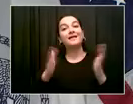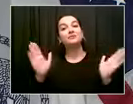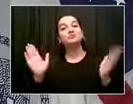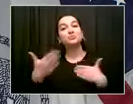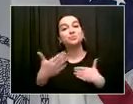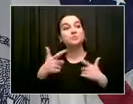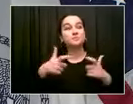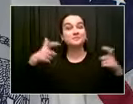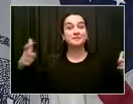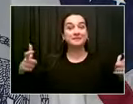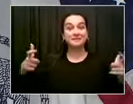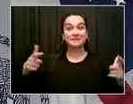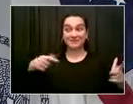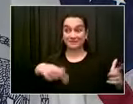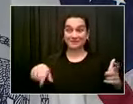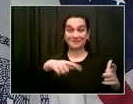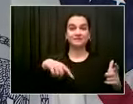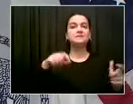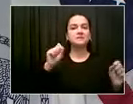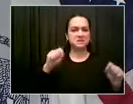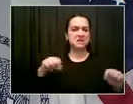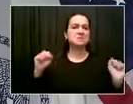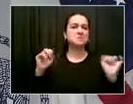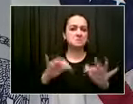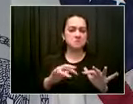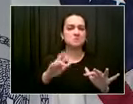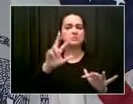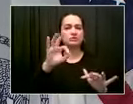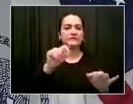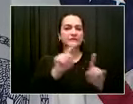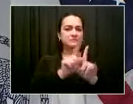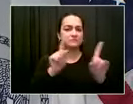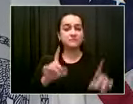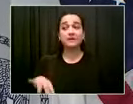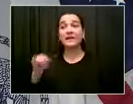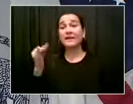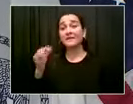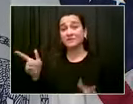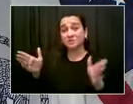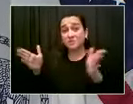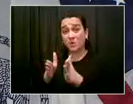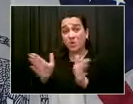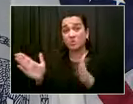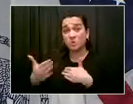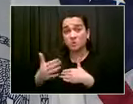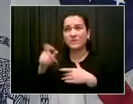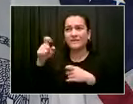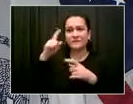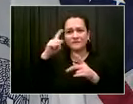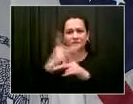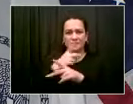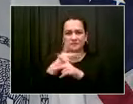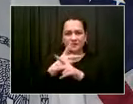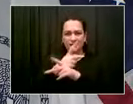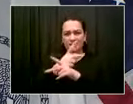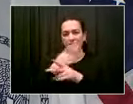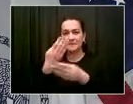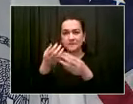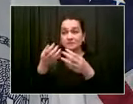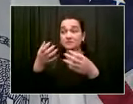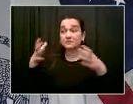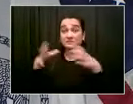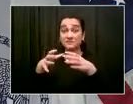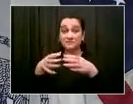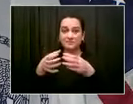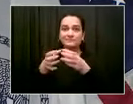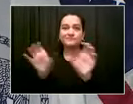that adjustment. If we had to use space that was normally used for other things to make it work for a period of time, we would. But I don't see that.